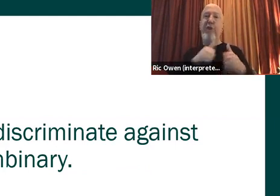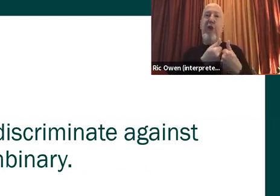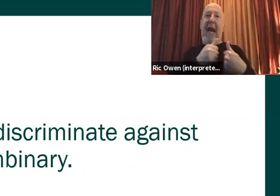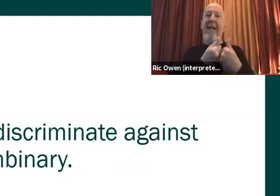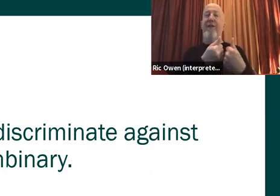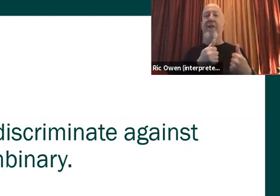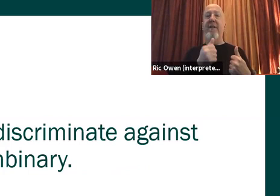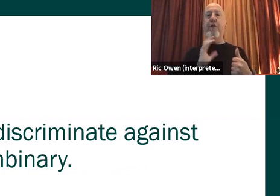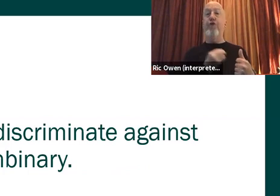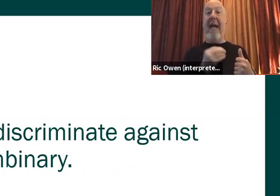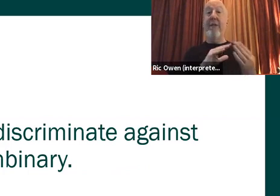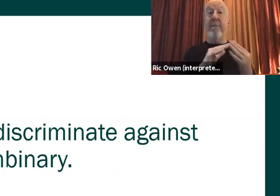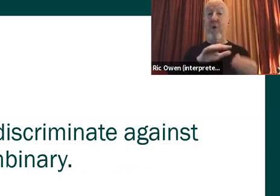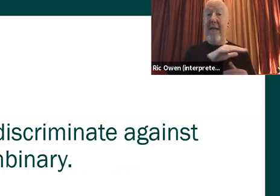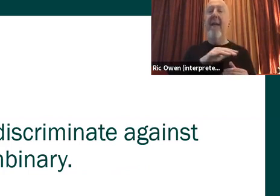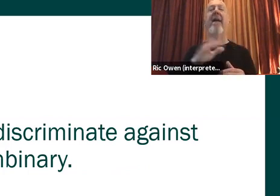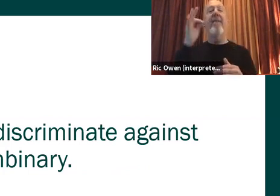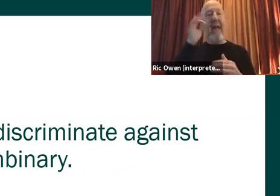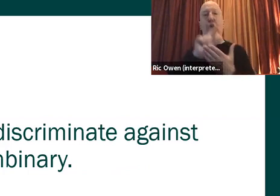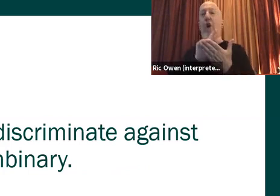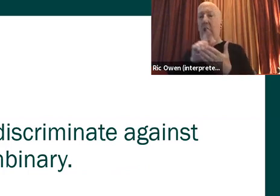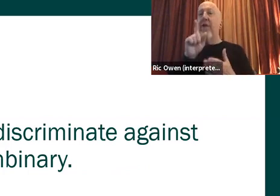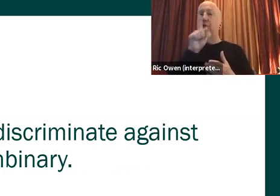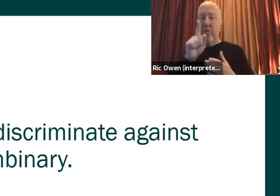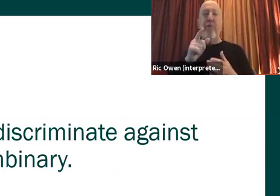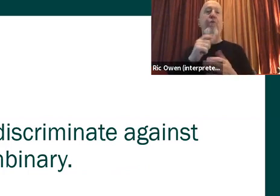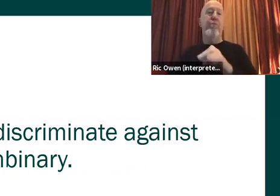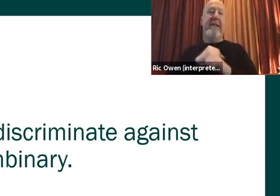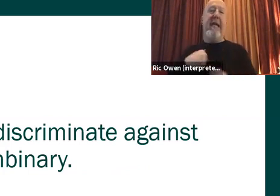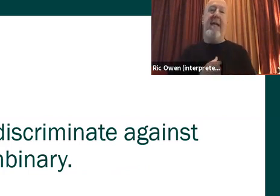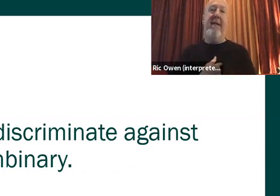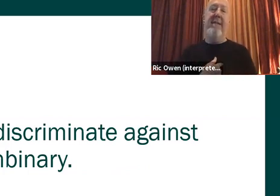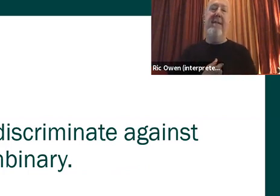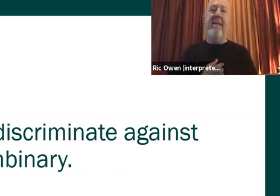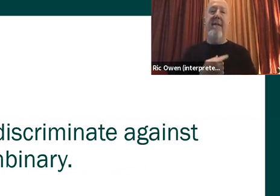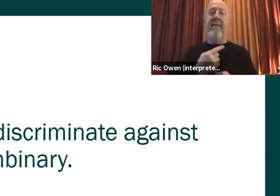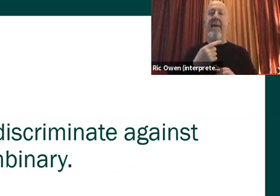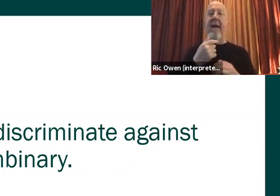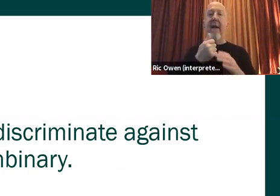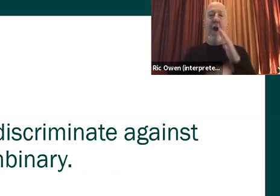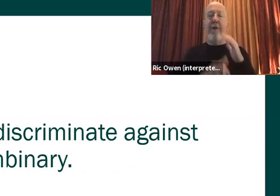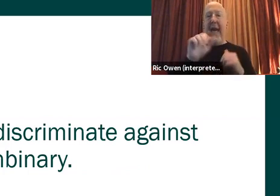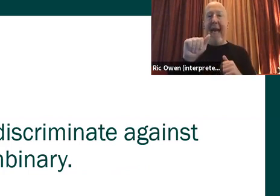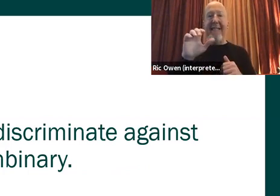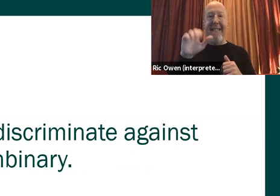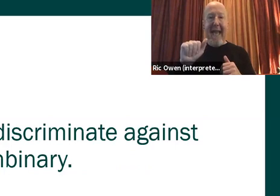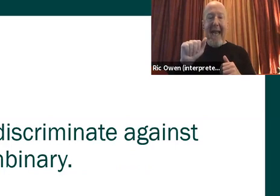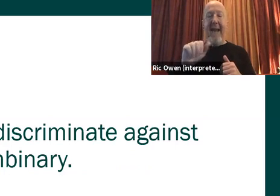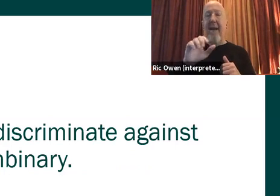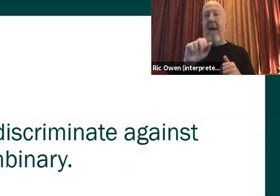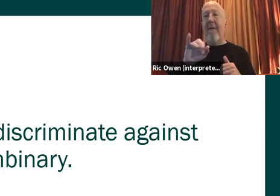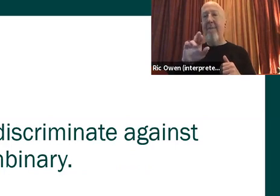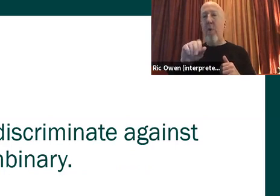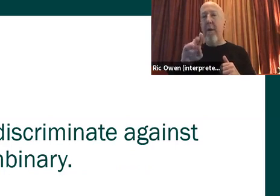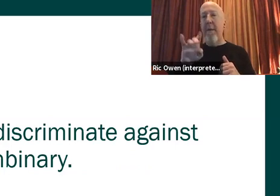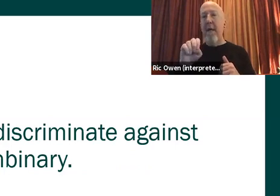law does protect us, transgender people, such as under the Affordable Care Act, the ACA, and the Americans with